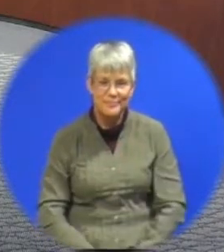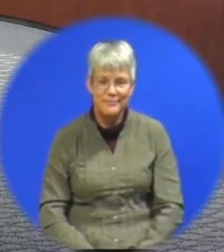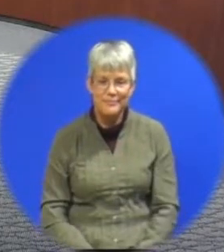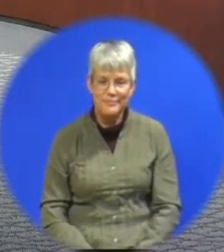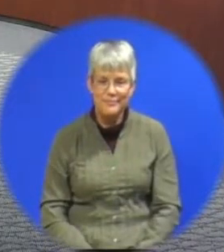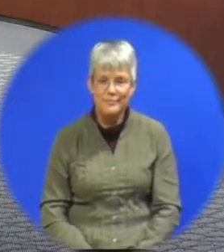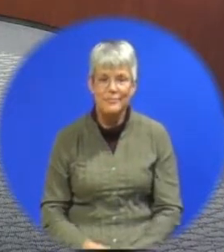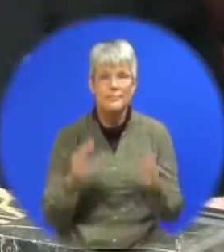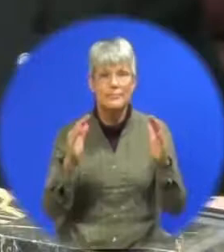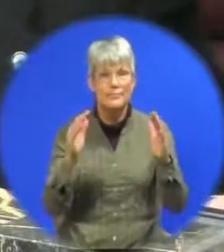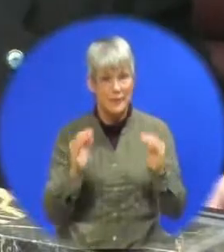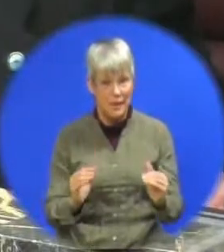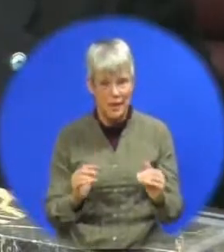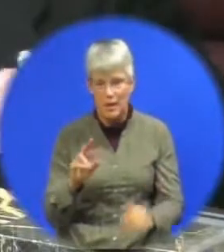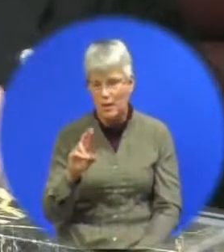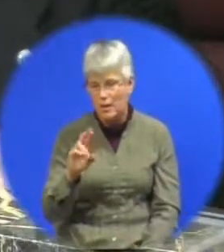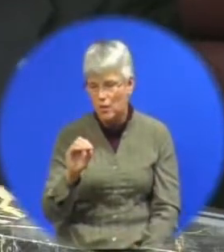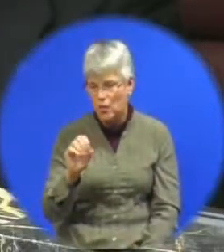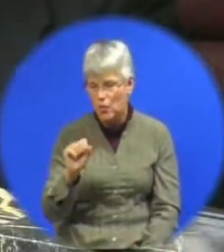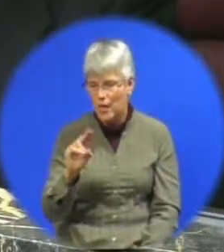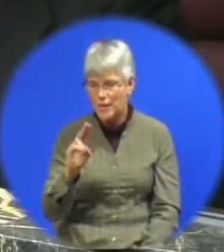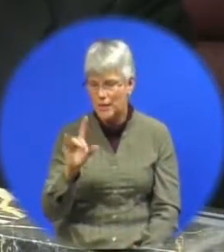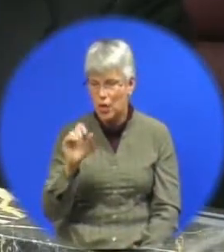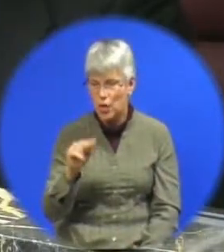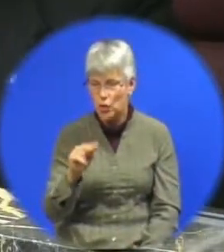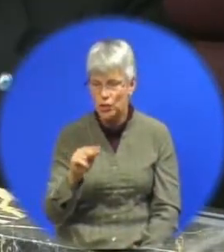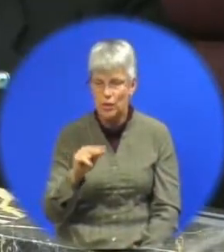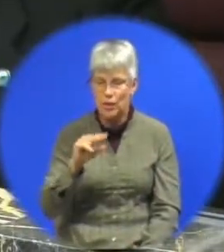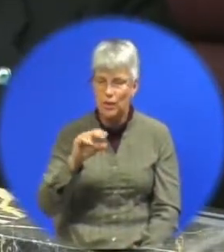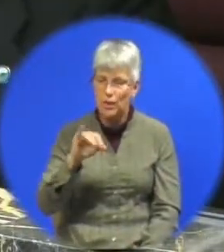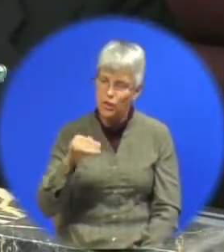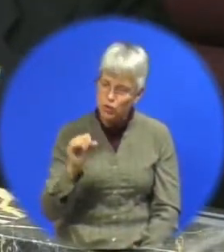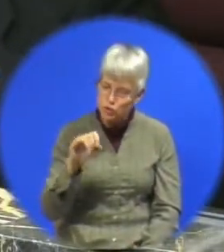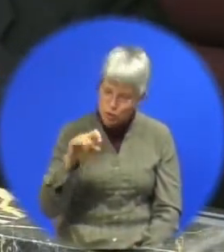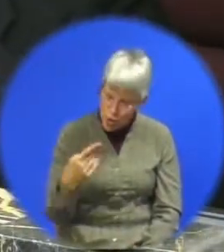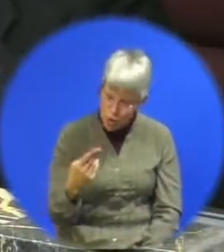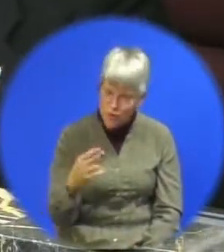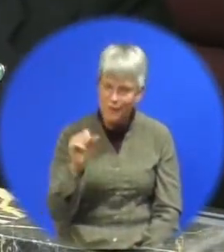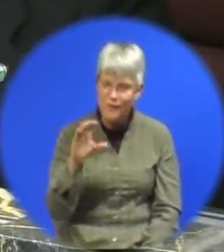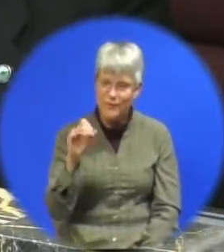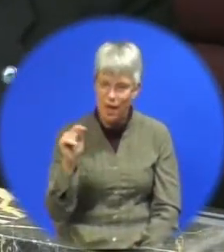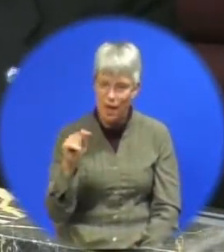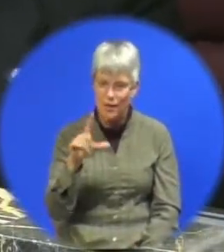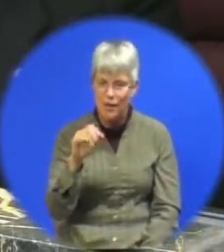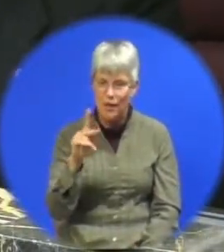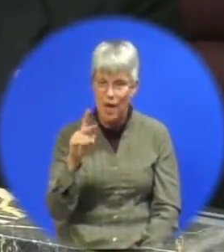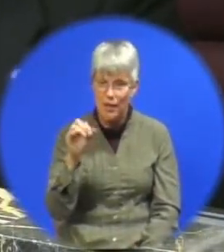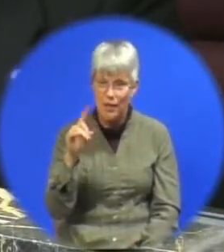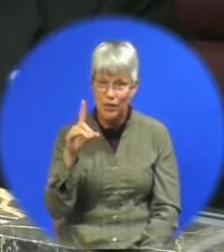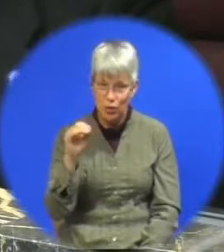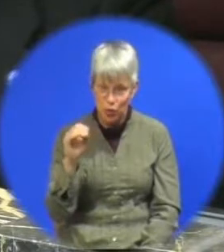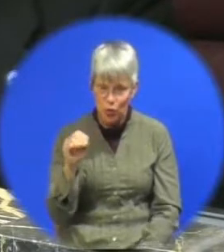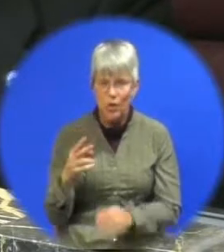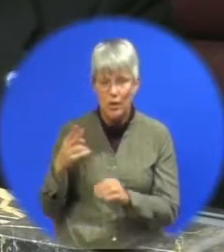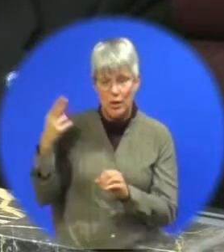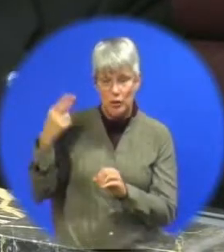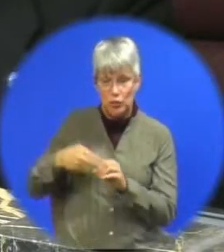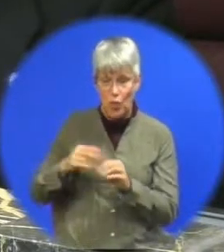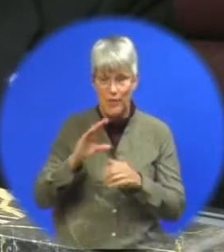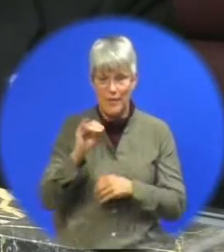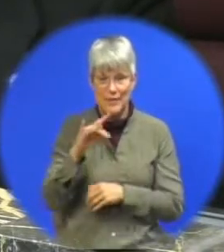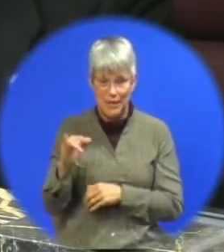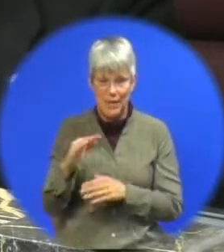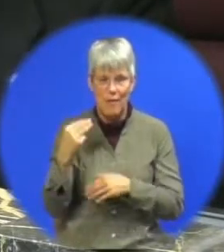We have another resolution honoring Joseph Scott Luckadoo. Whereas Joseph Scott Luckadoo joined the city of Morganton on